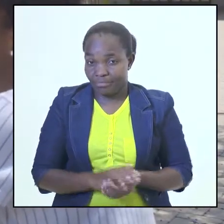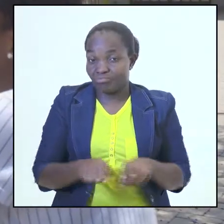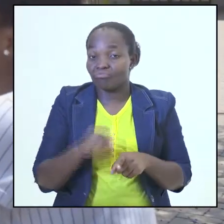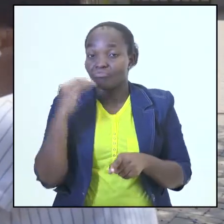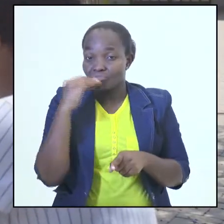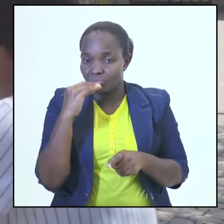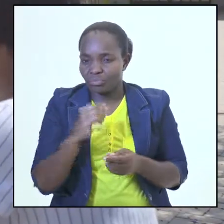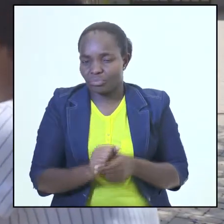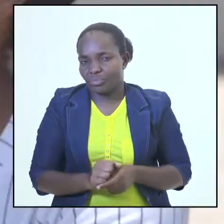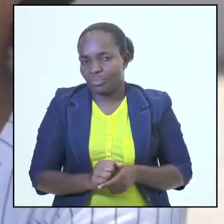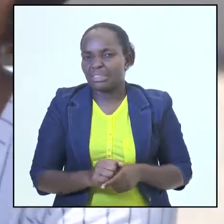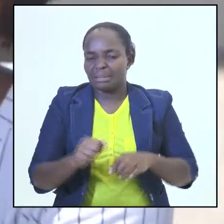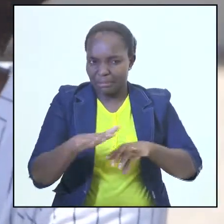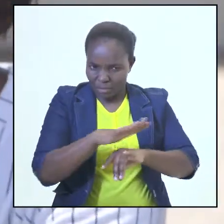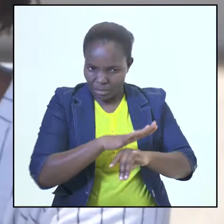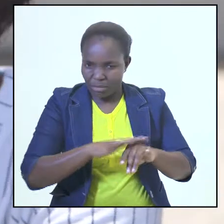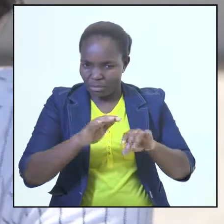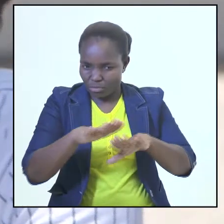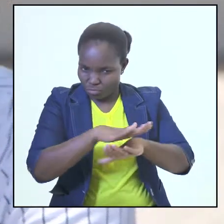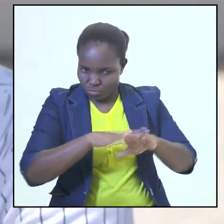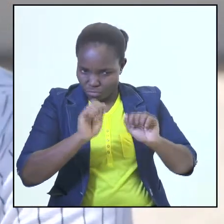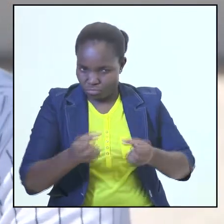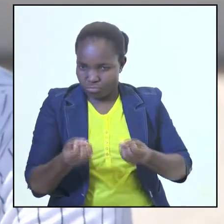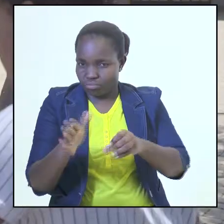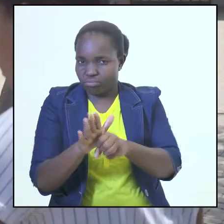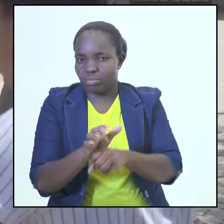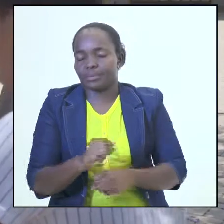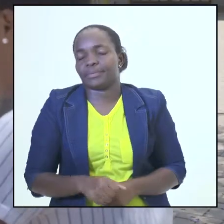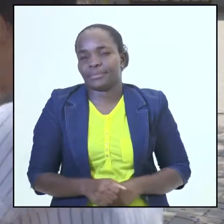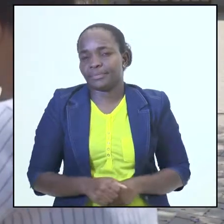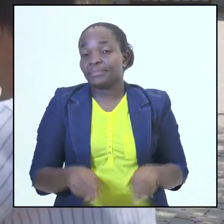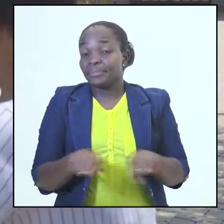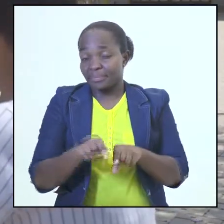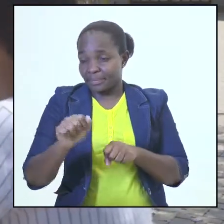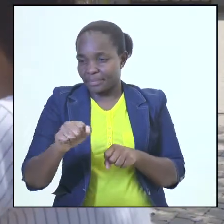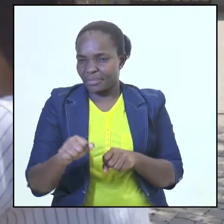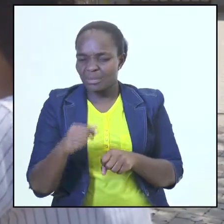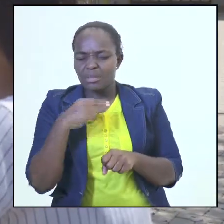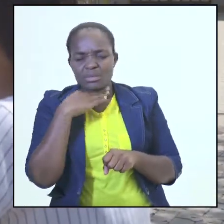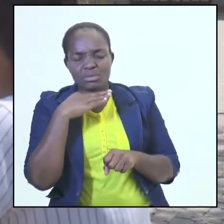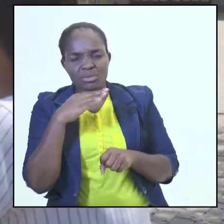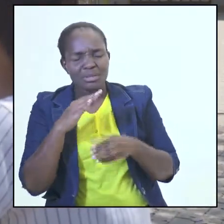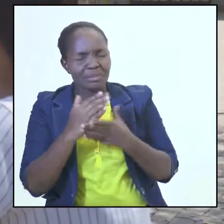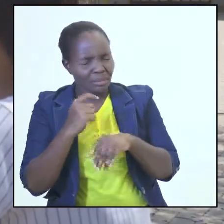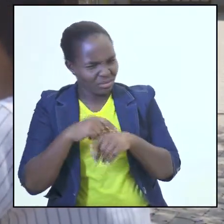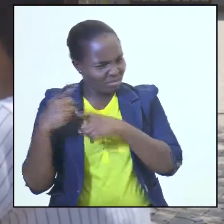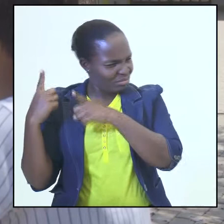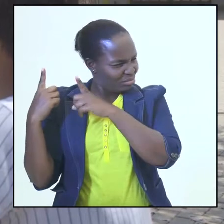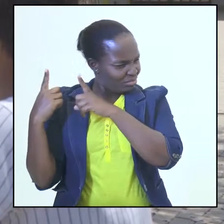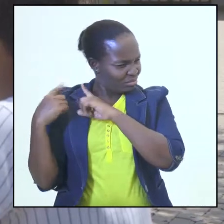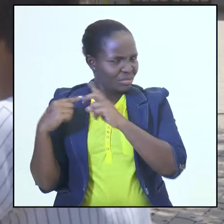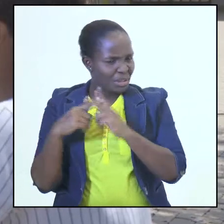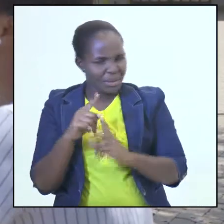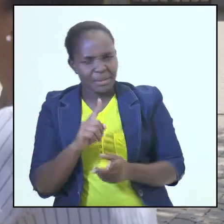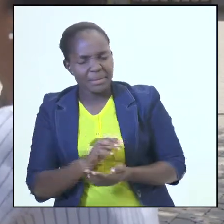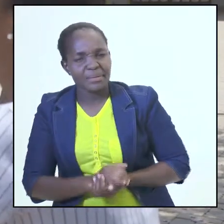know, which should be in a good supply in the environment. Exactly. That's exactly the point. Didn't you tell me of some story some time ago? I don't remember exactly